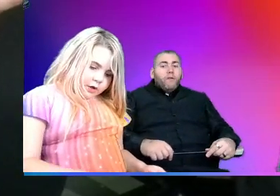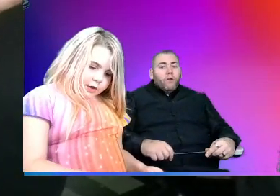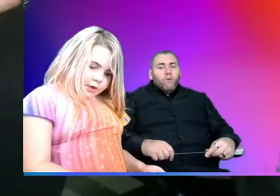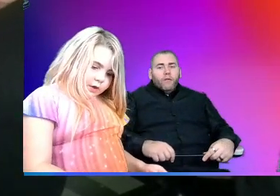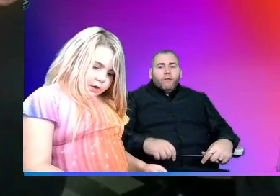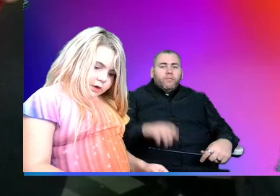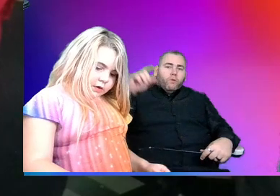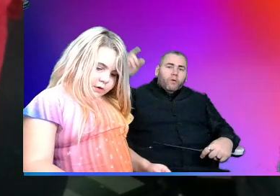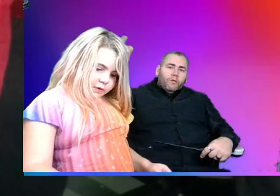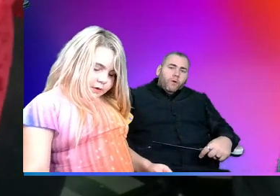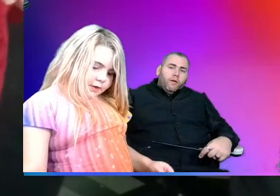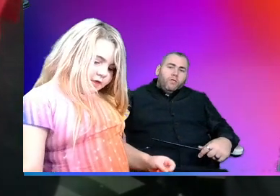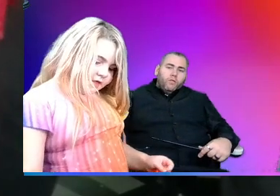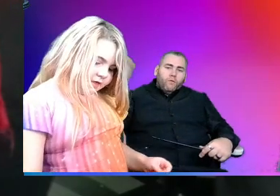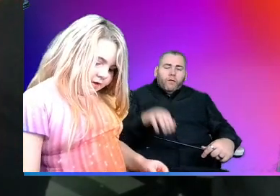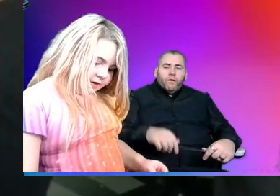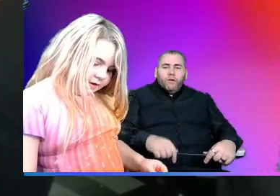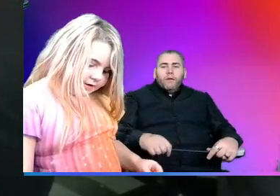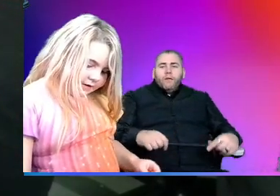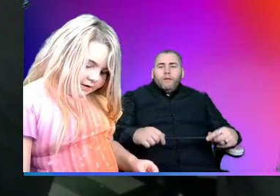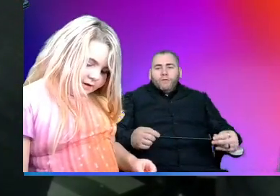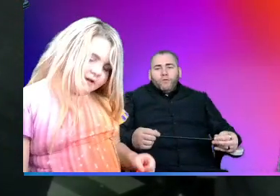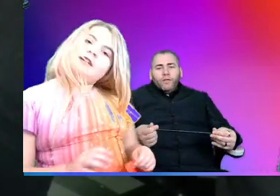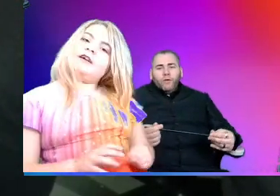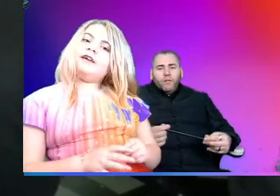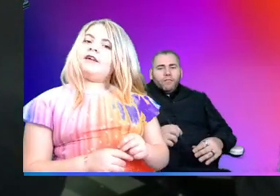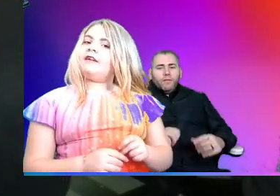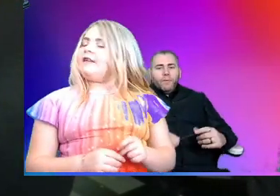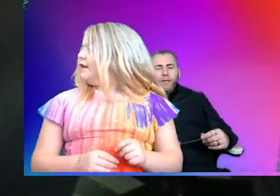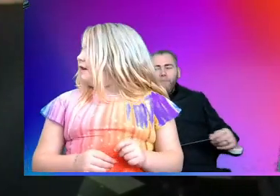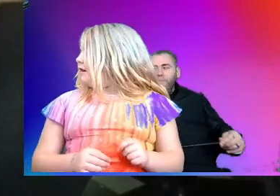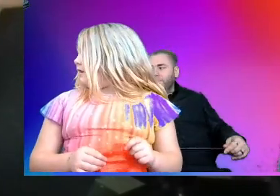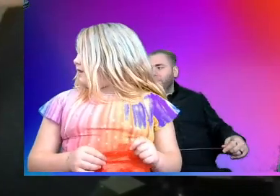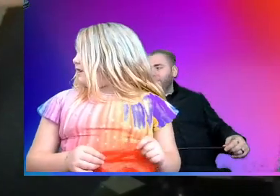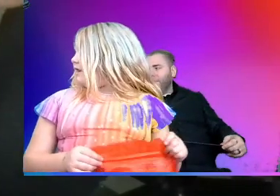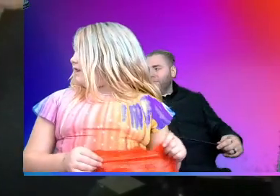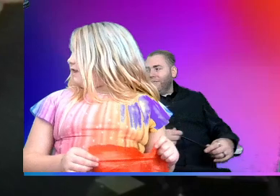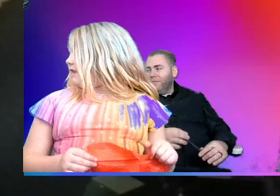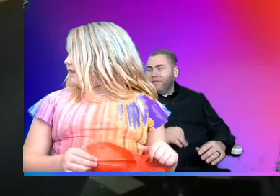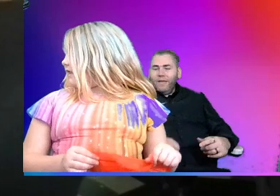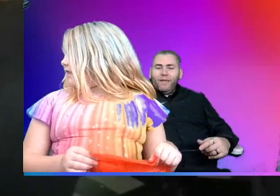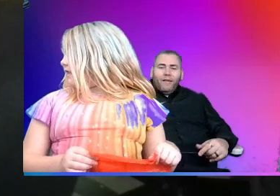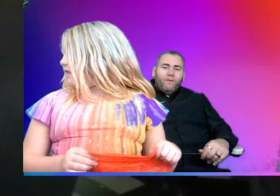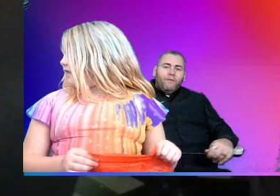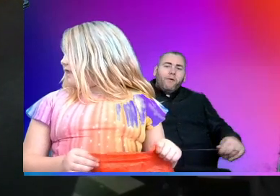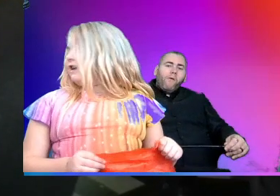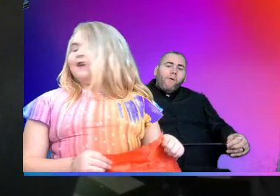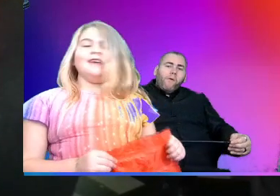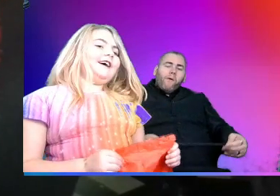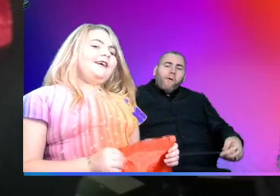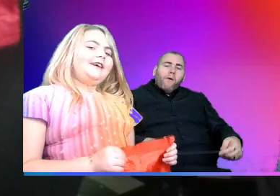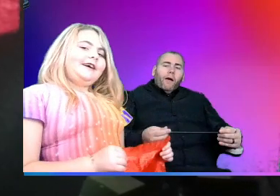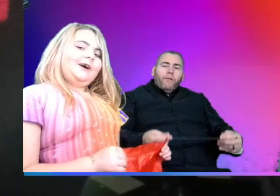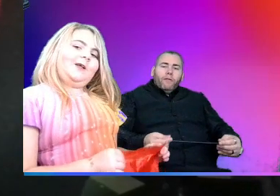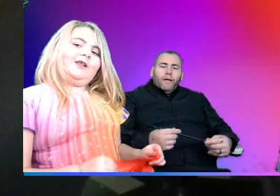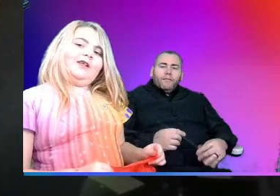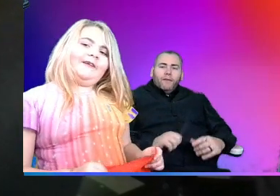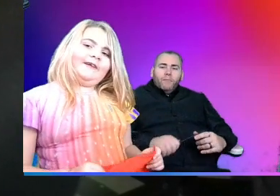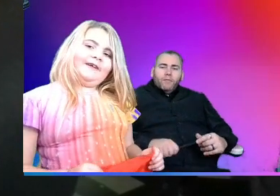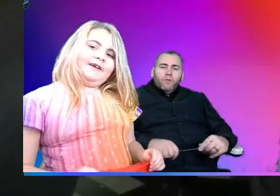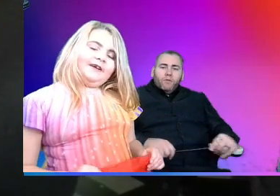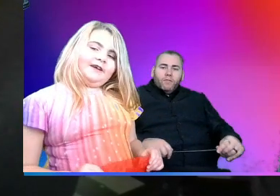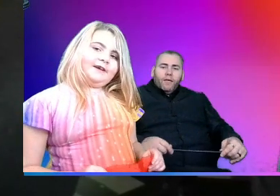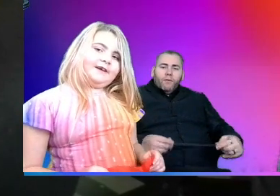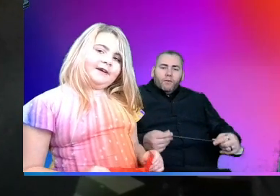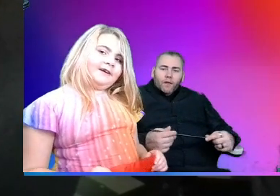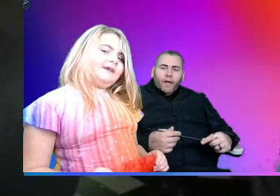We have another one in the studio as well. She's over there drinking her little sippy cup. So she's just hanging out. Yeah. I think the last time